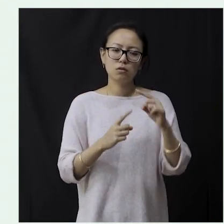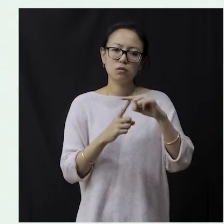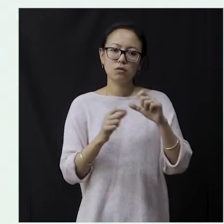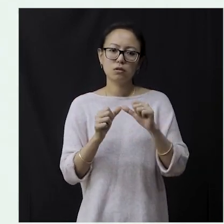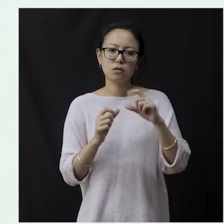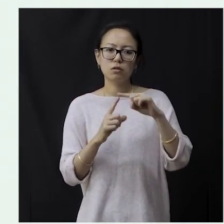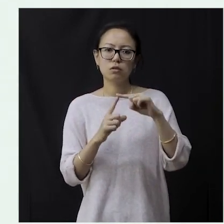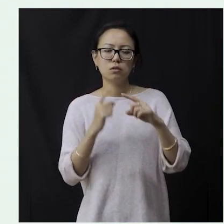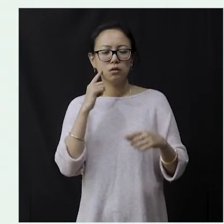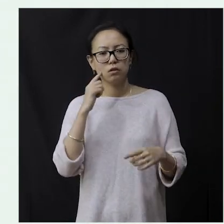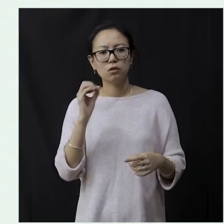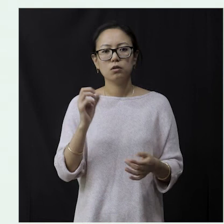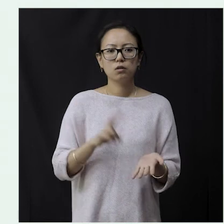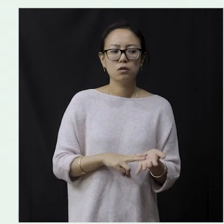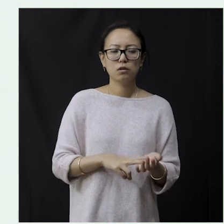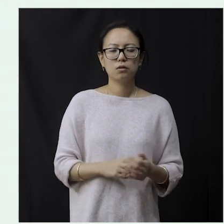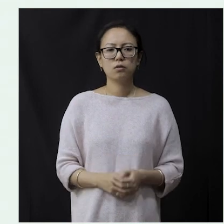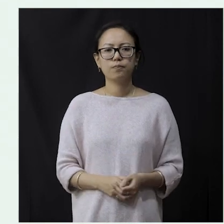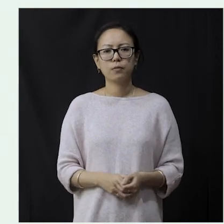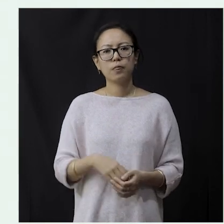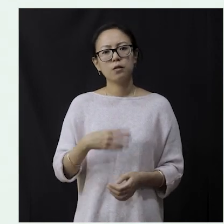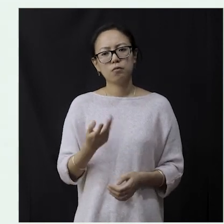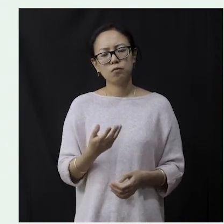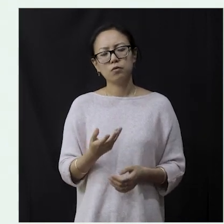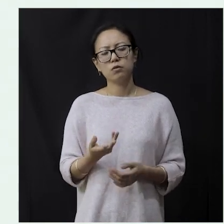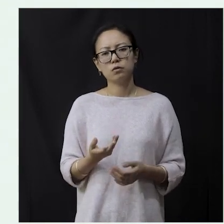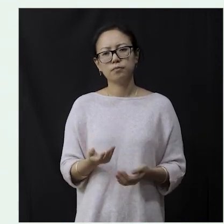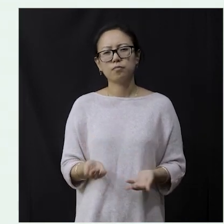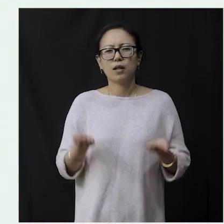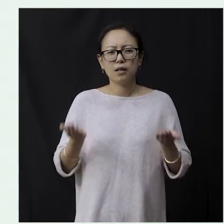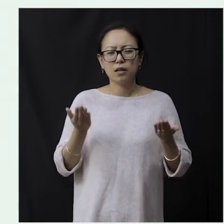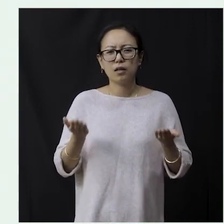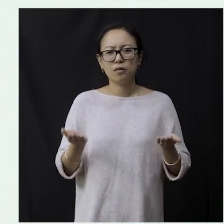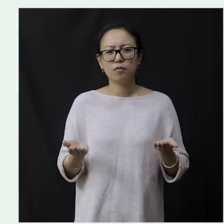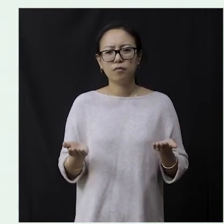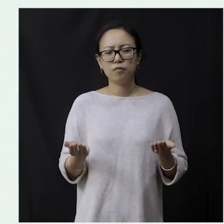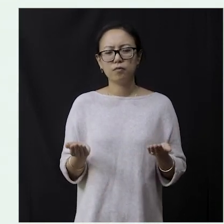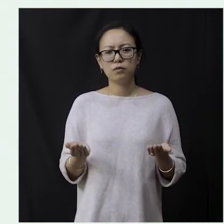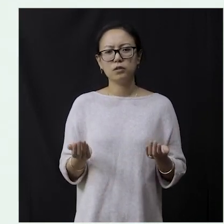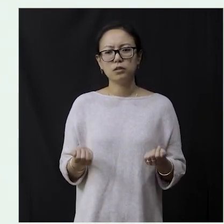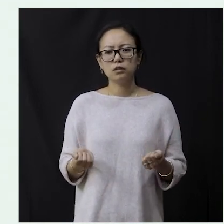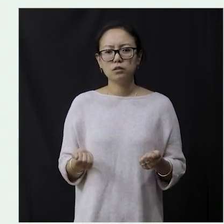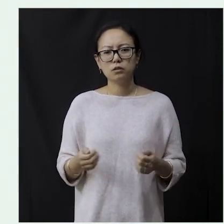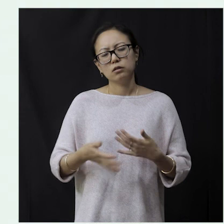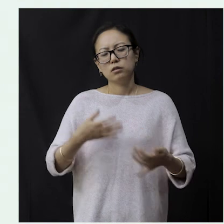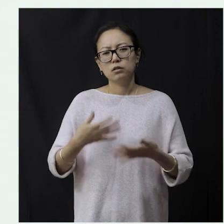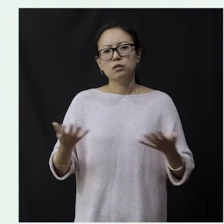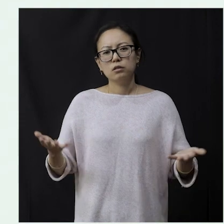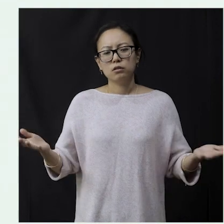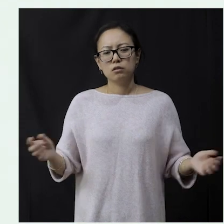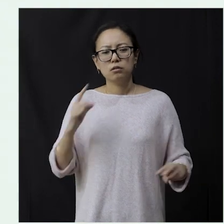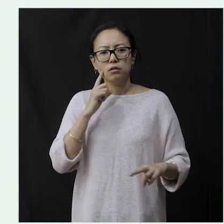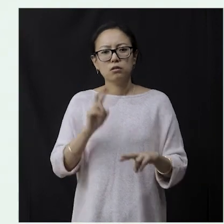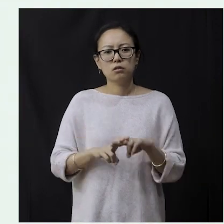the water transport. For traveling to different places, very far distances, we